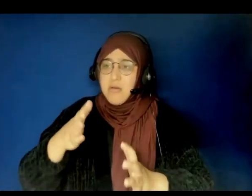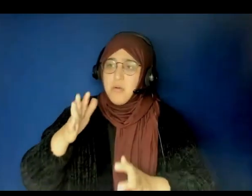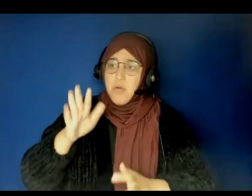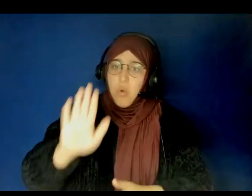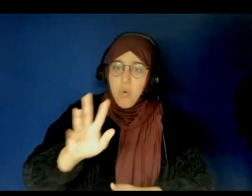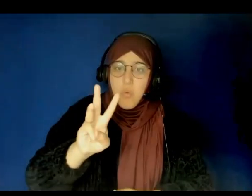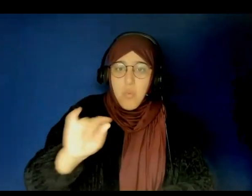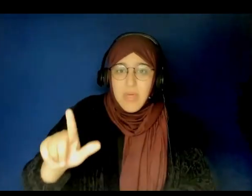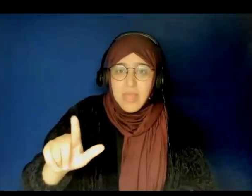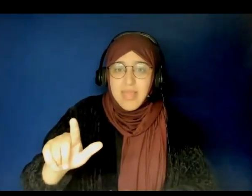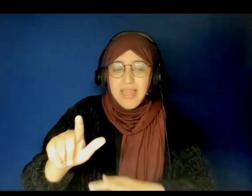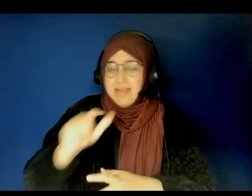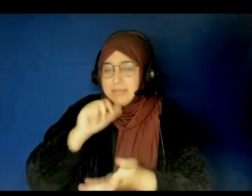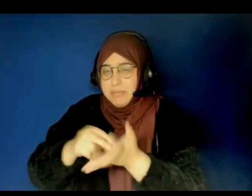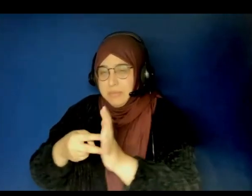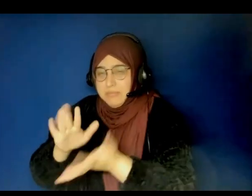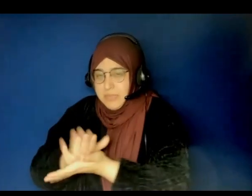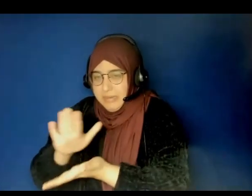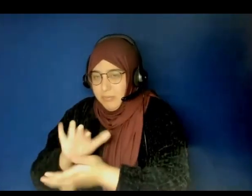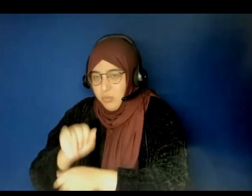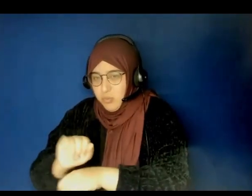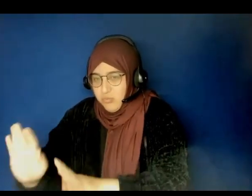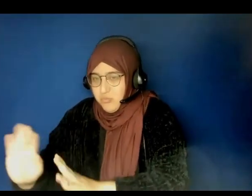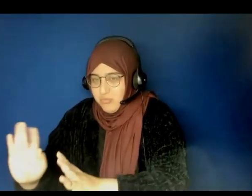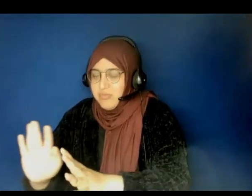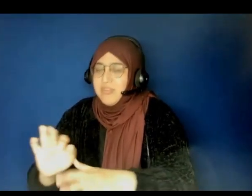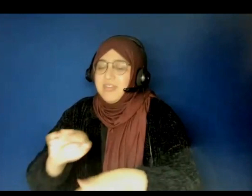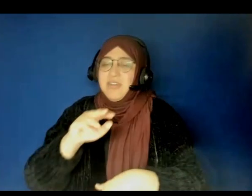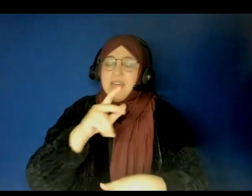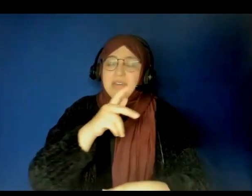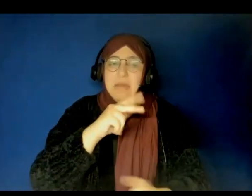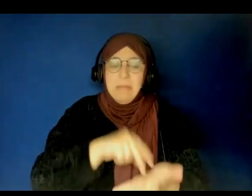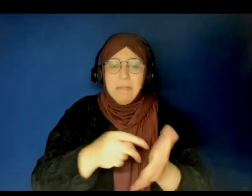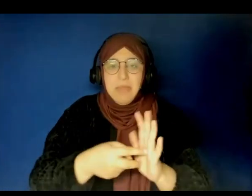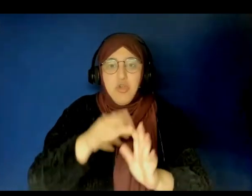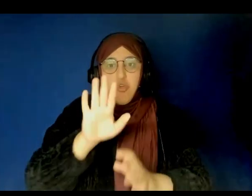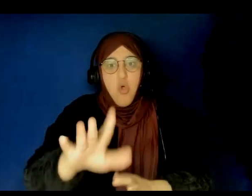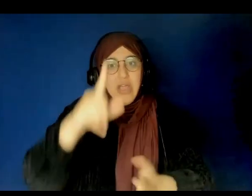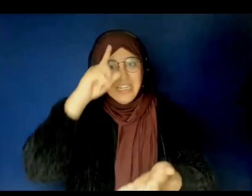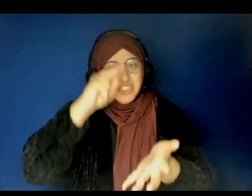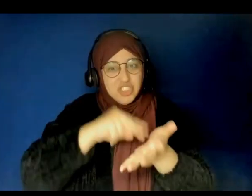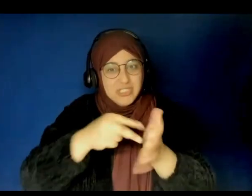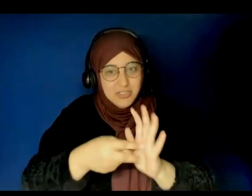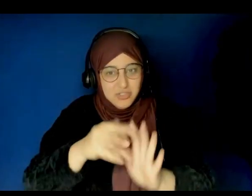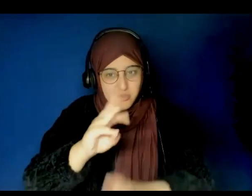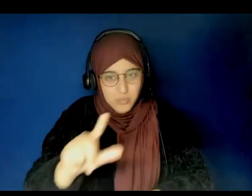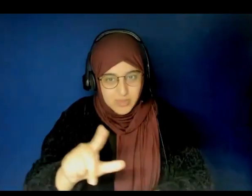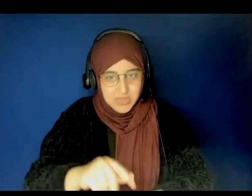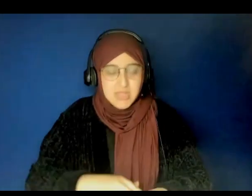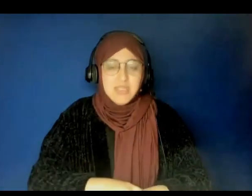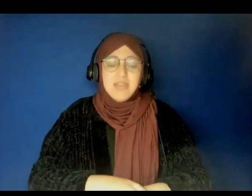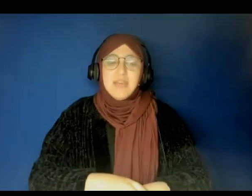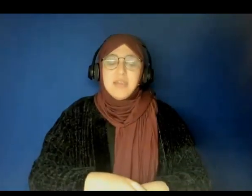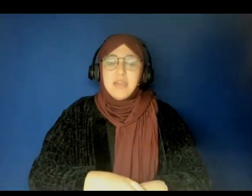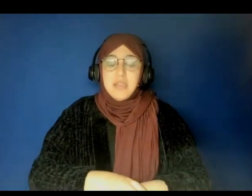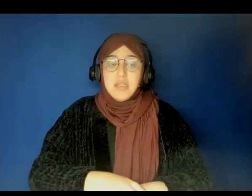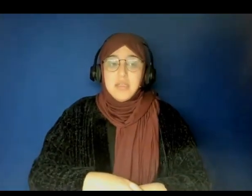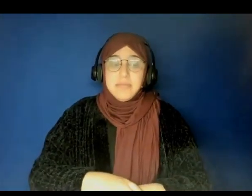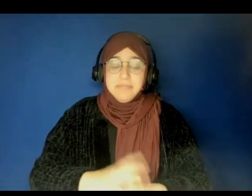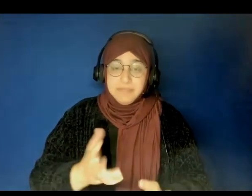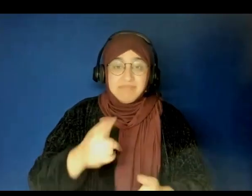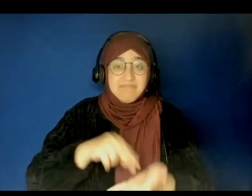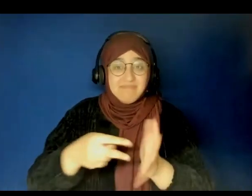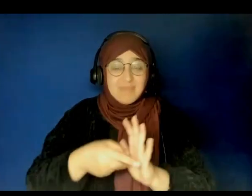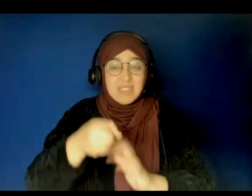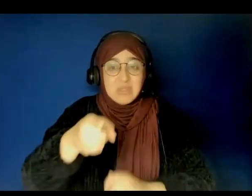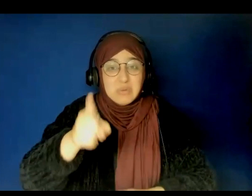will as in the document. I mean your intentions. You need to be able